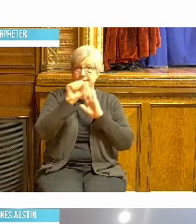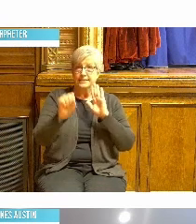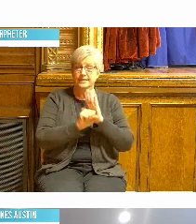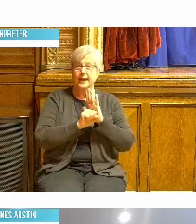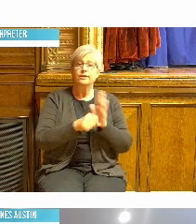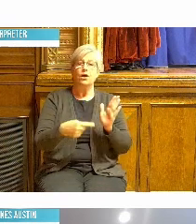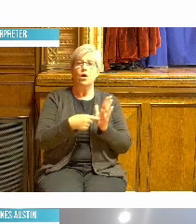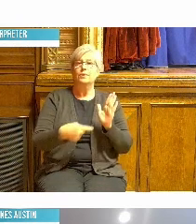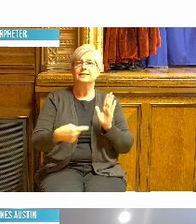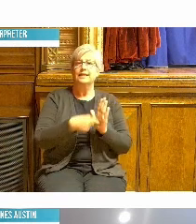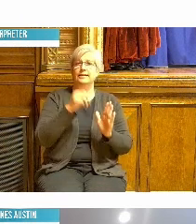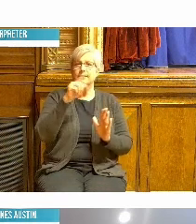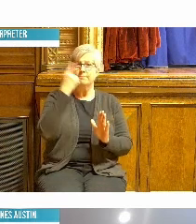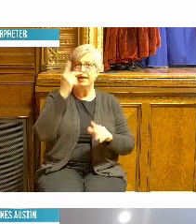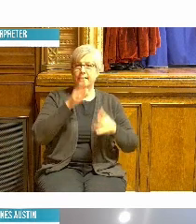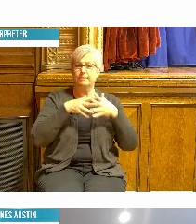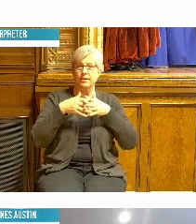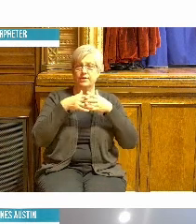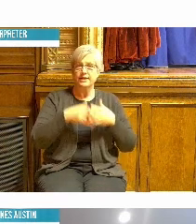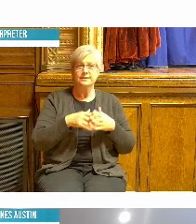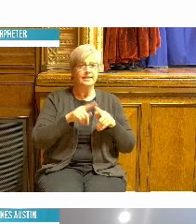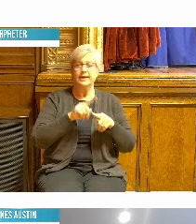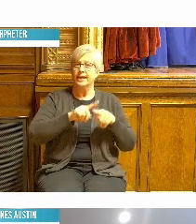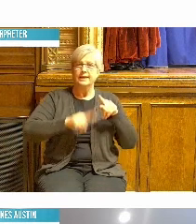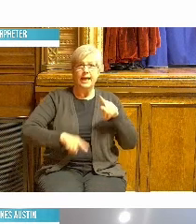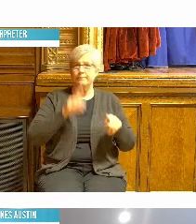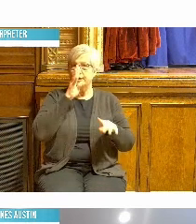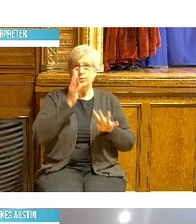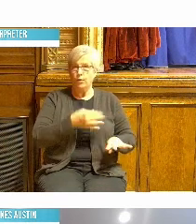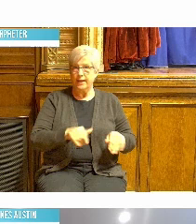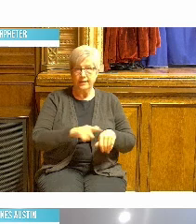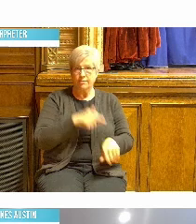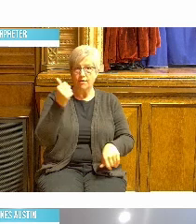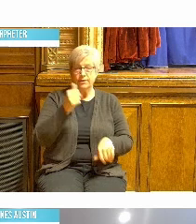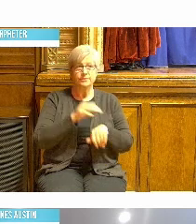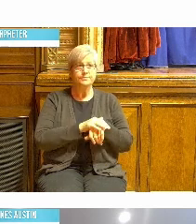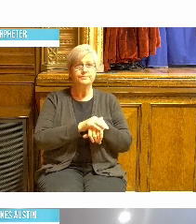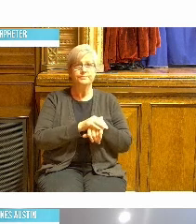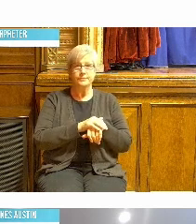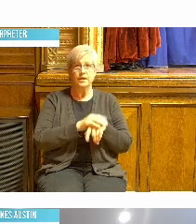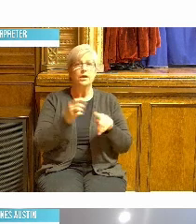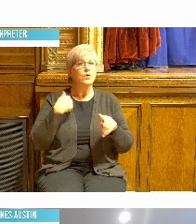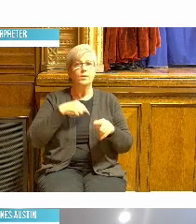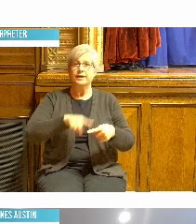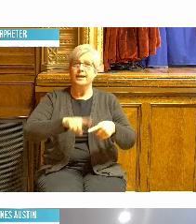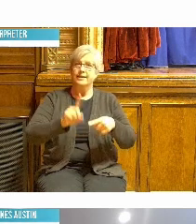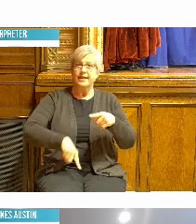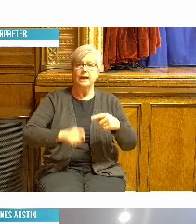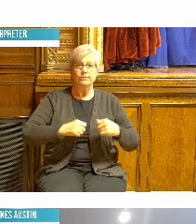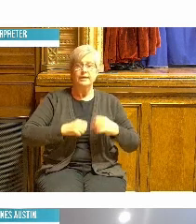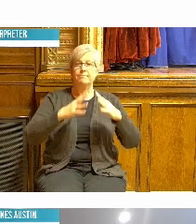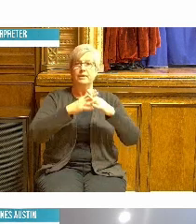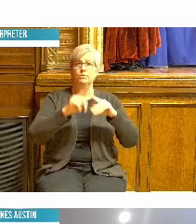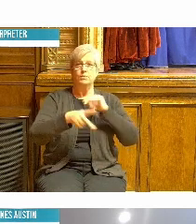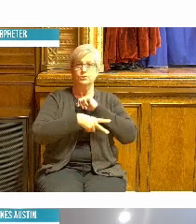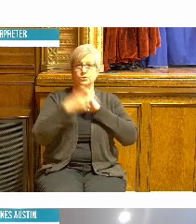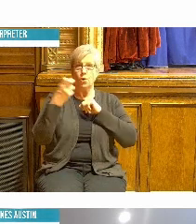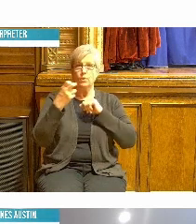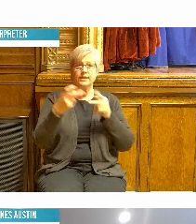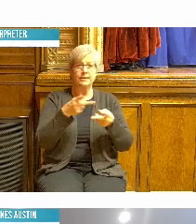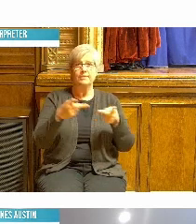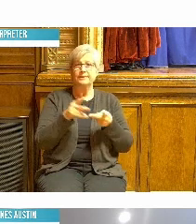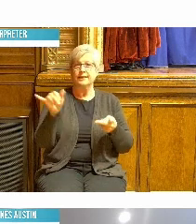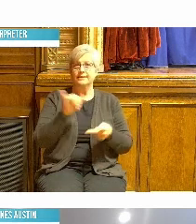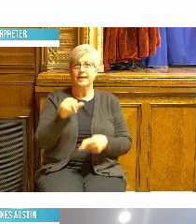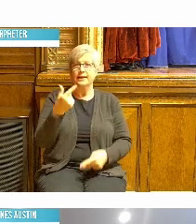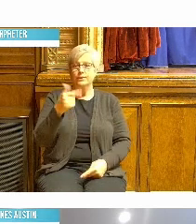owe a debt to Black Americans that cannot be ignored any longer. We cannot rebuild what was stolen in places like